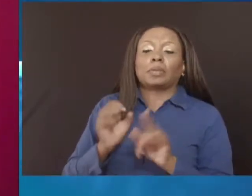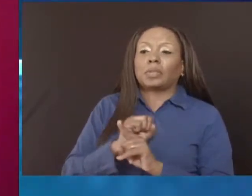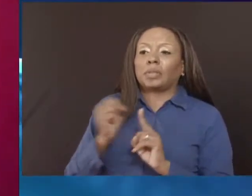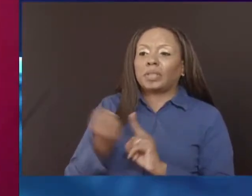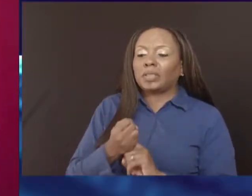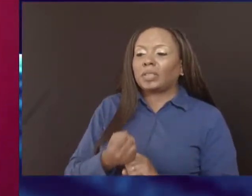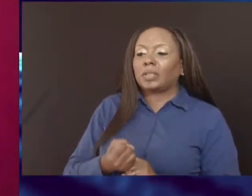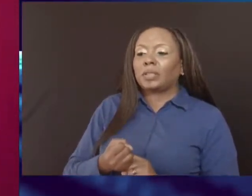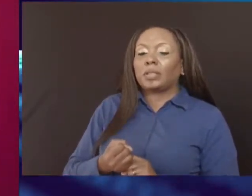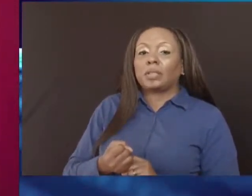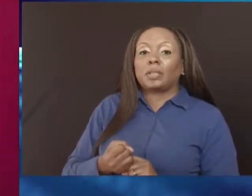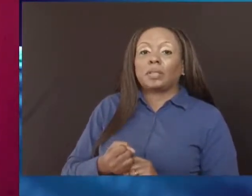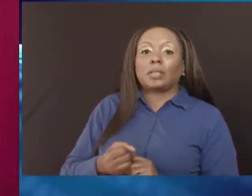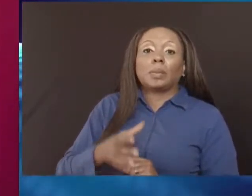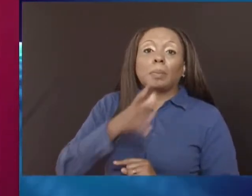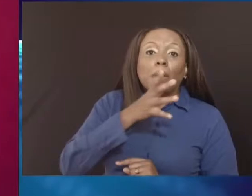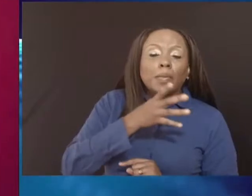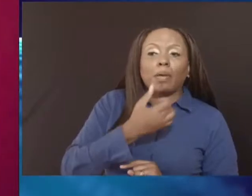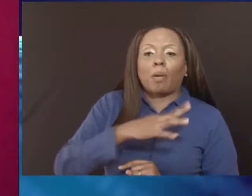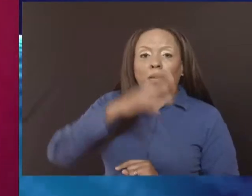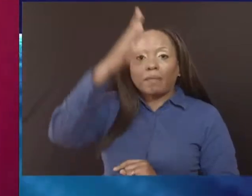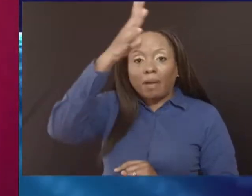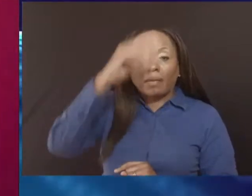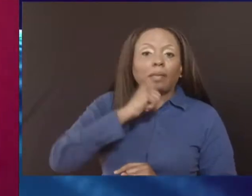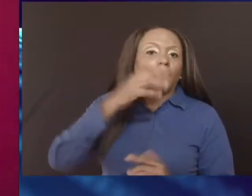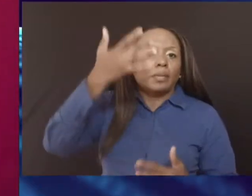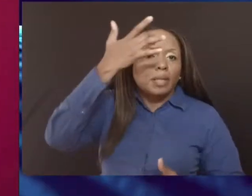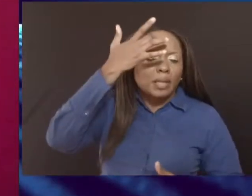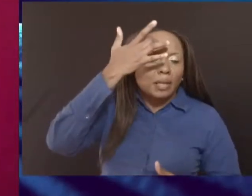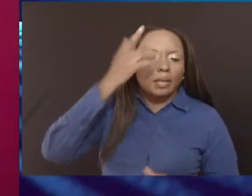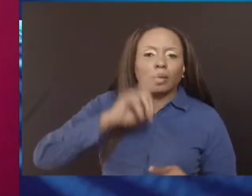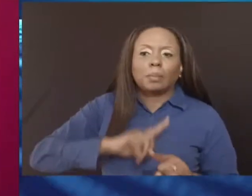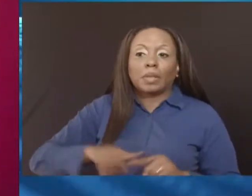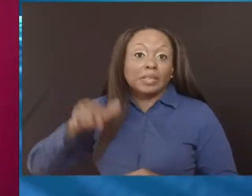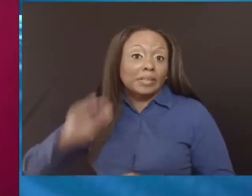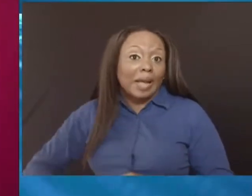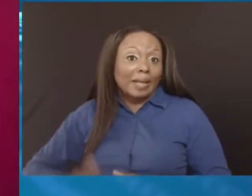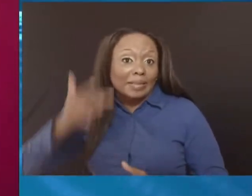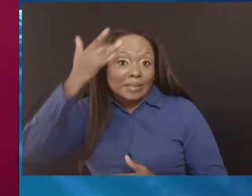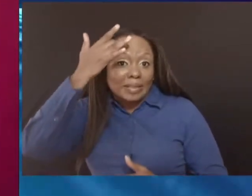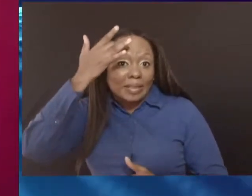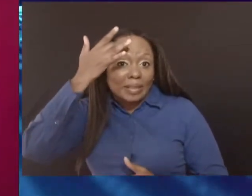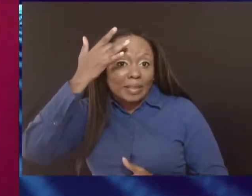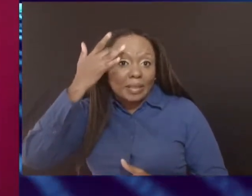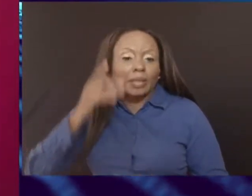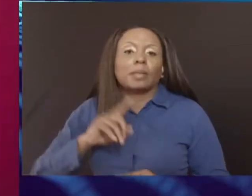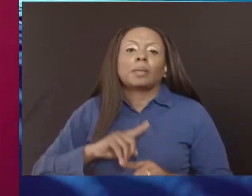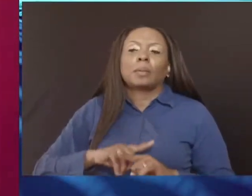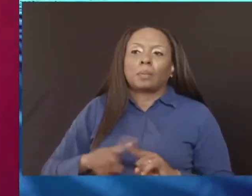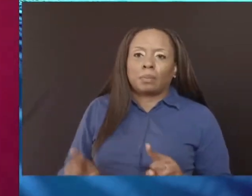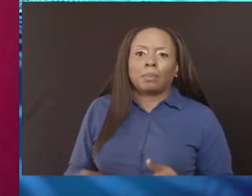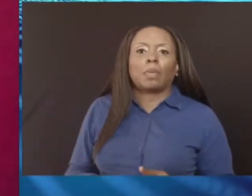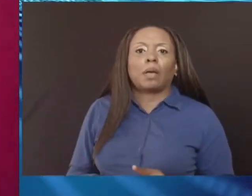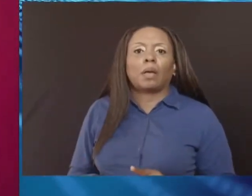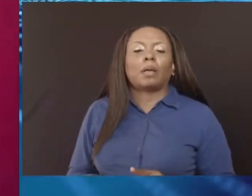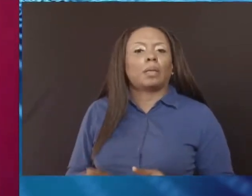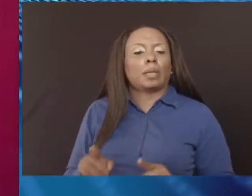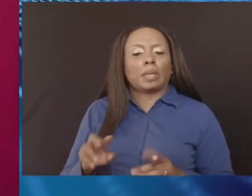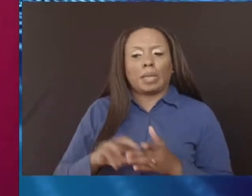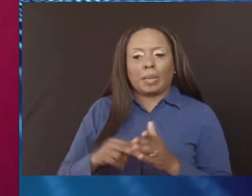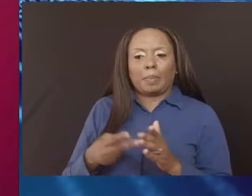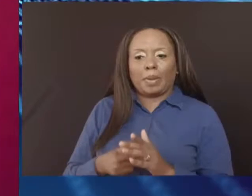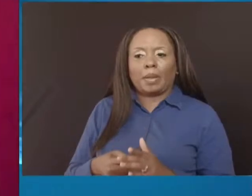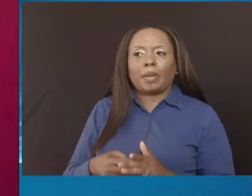is sick and the parent is not sick, the diagnosis for the parent is actually exposure to an infectious